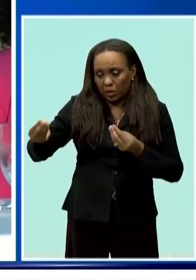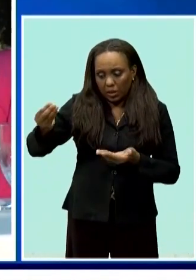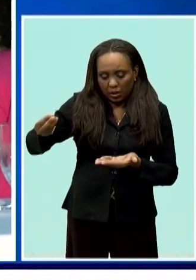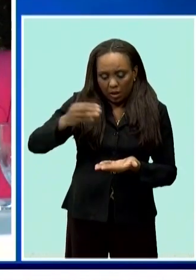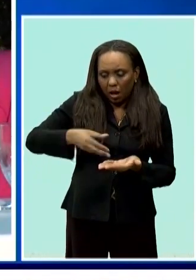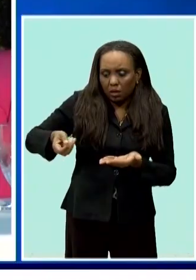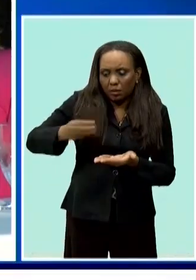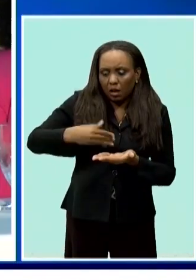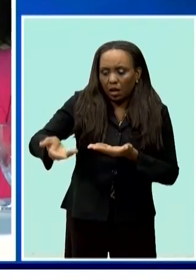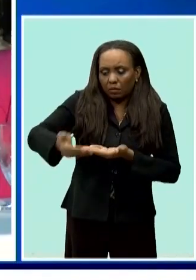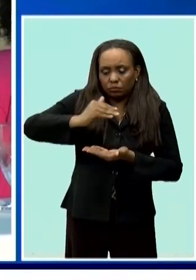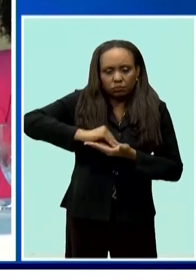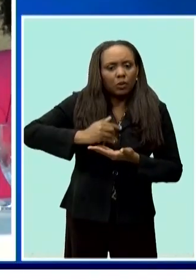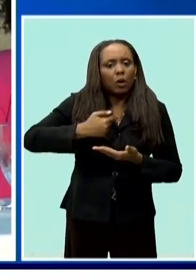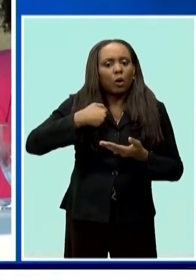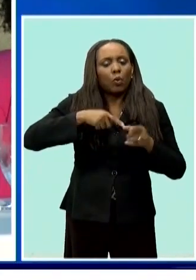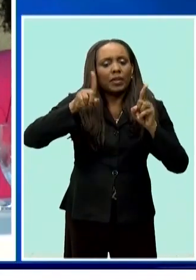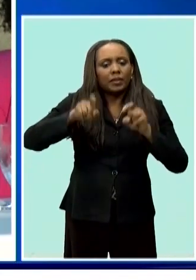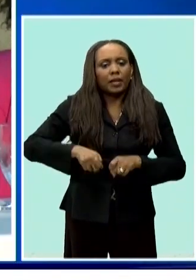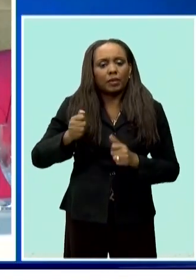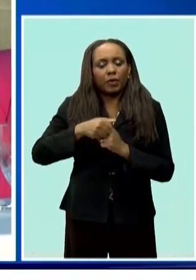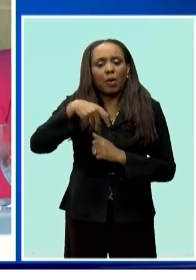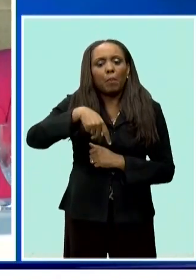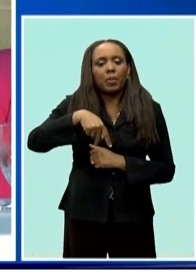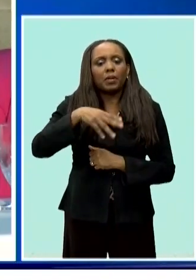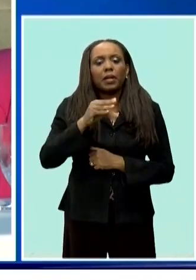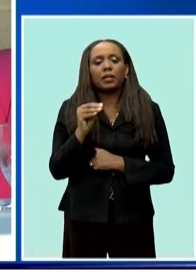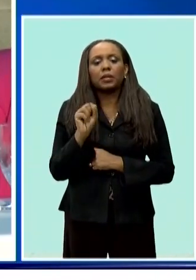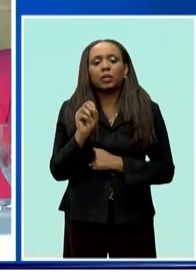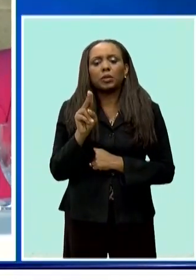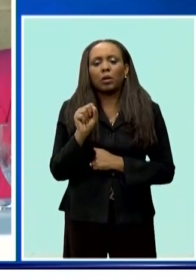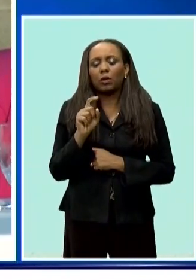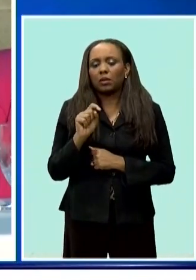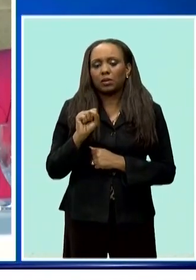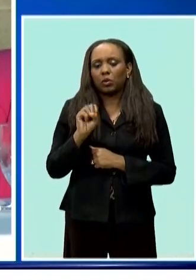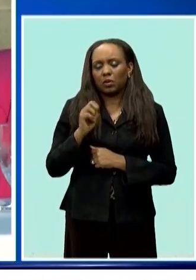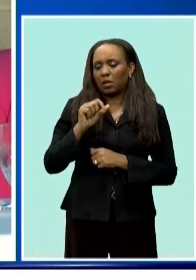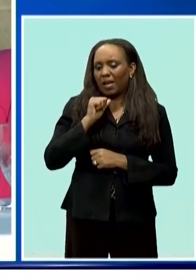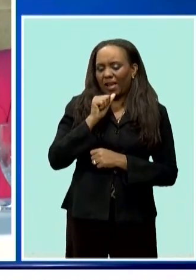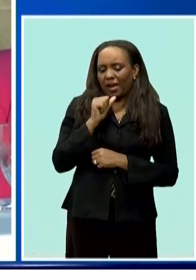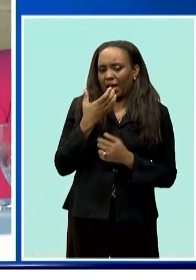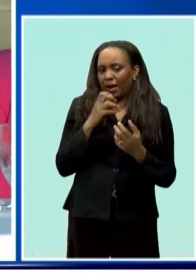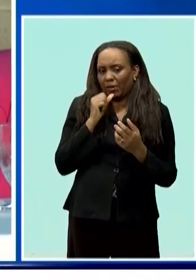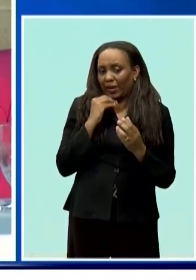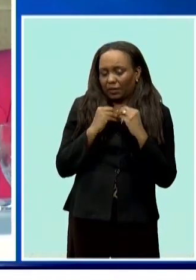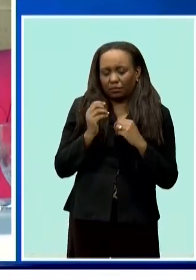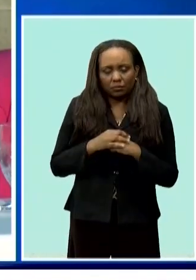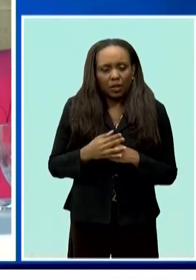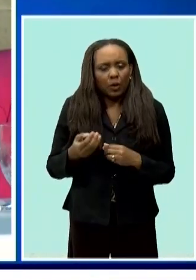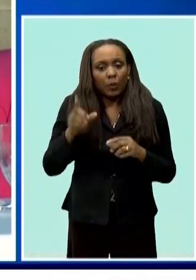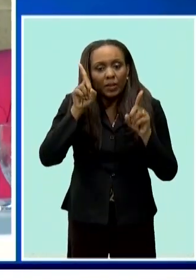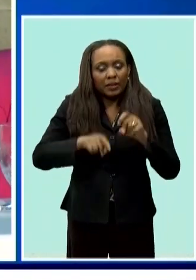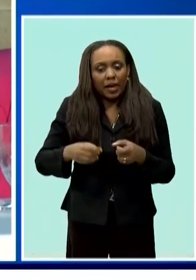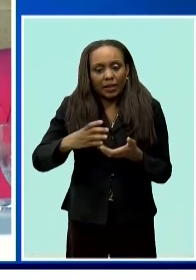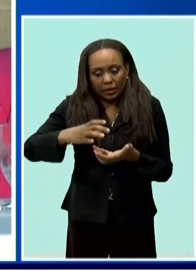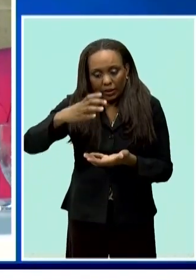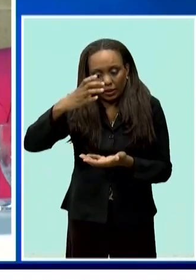from here. And Mr. Humphrey has given the assurance that there are alternatives on the island to all of the items covered in the